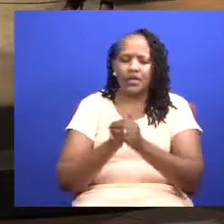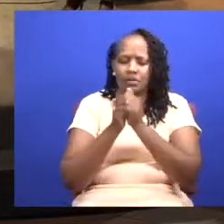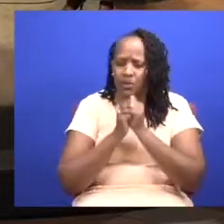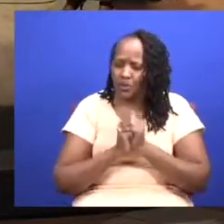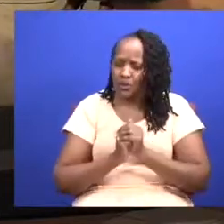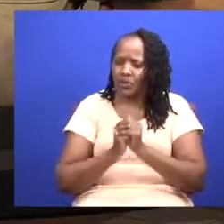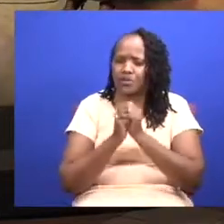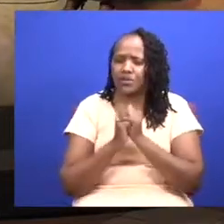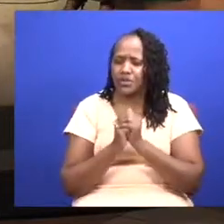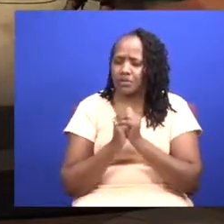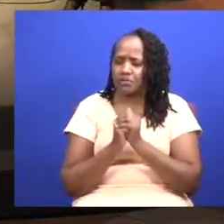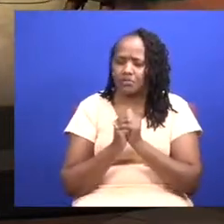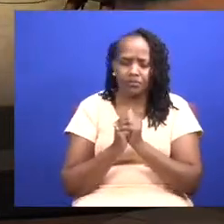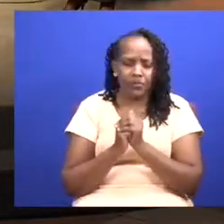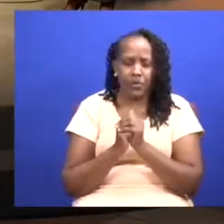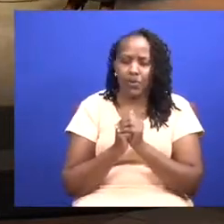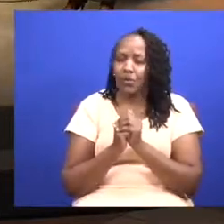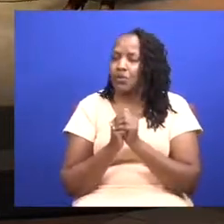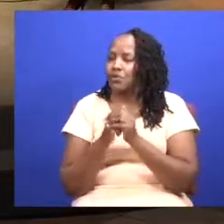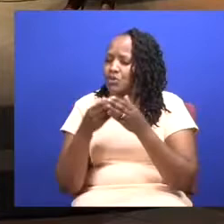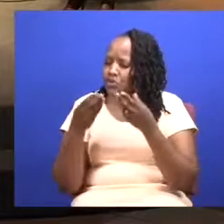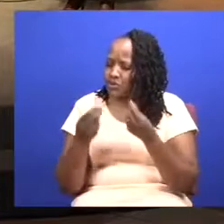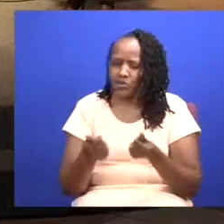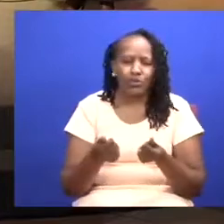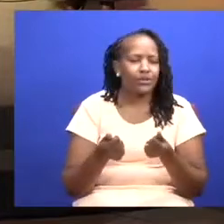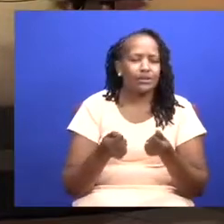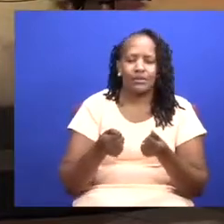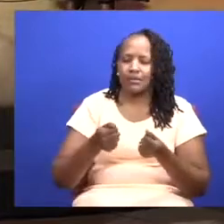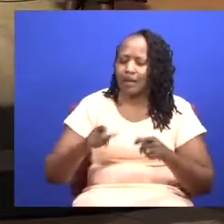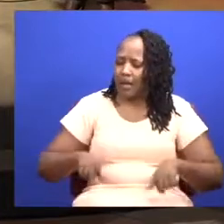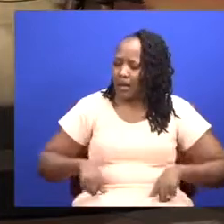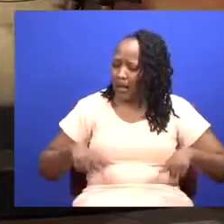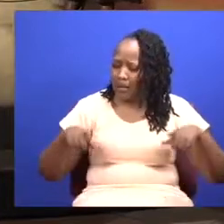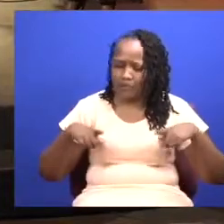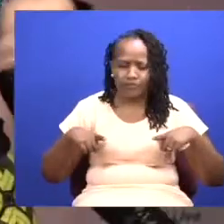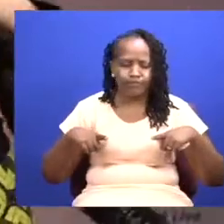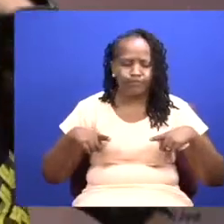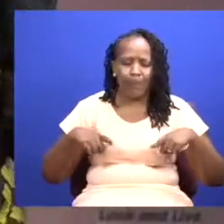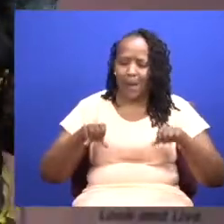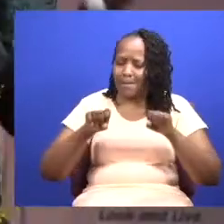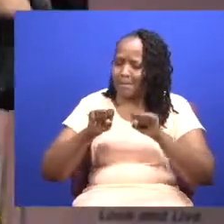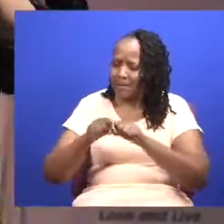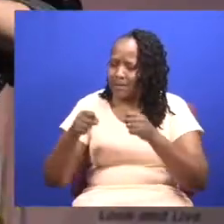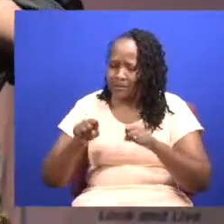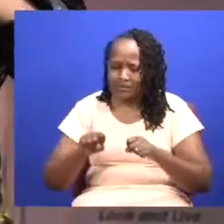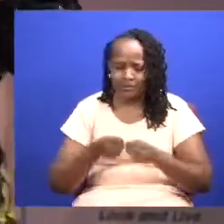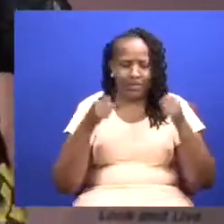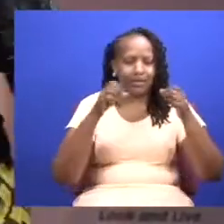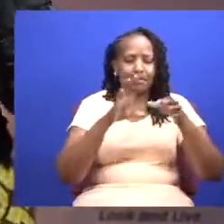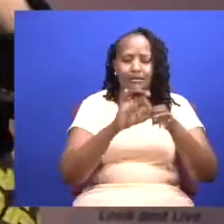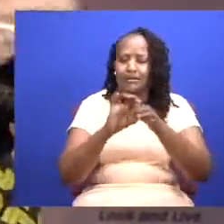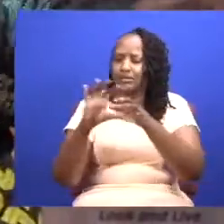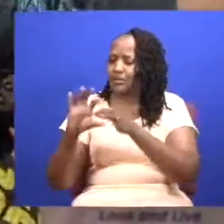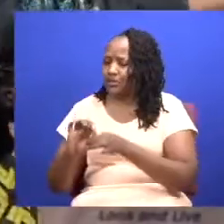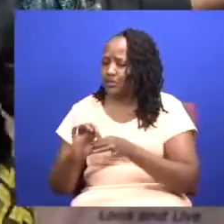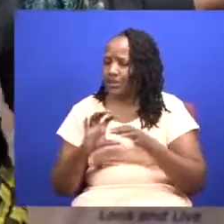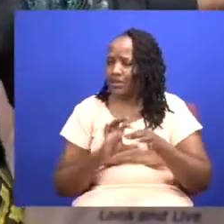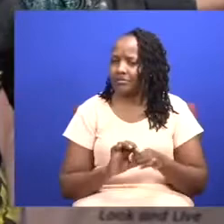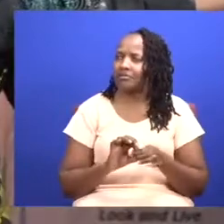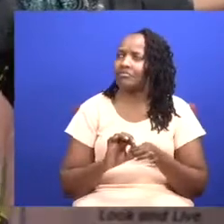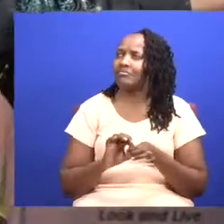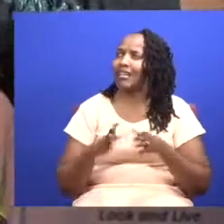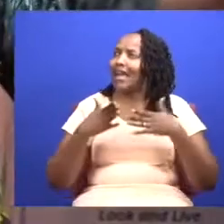name. As we worship, Lord, you are sorting our lives. Lord, as we worship, you are breaking